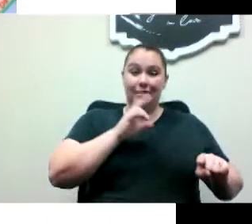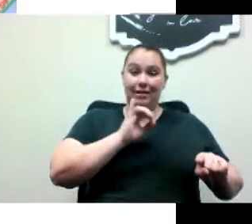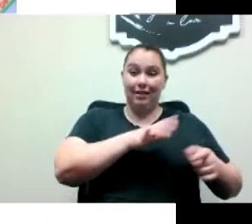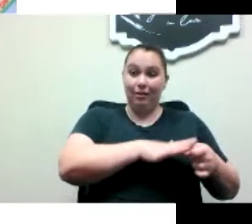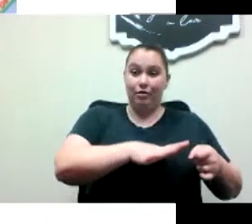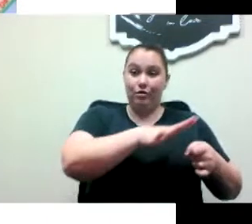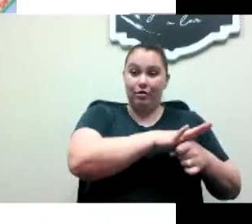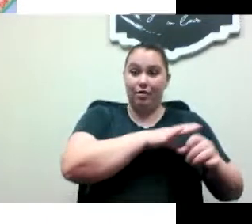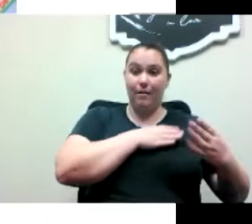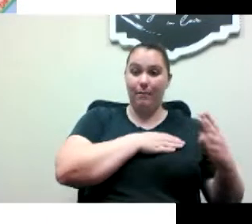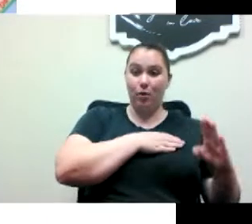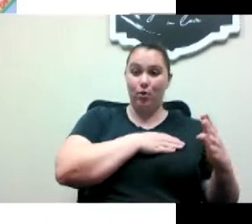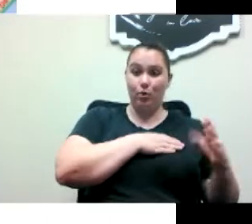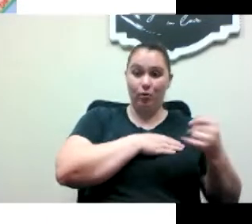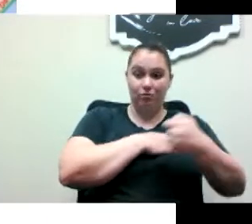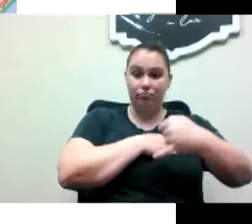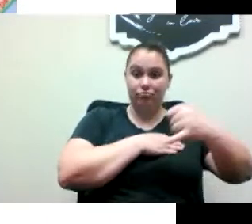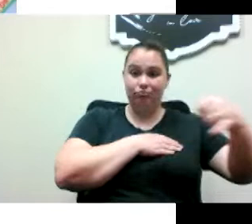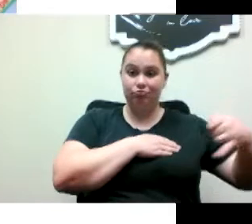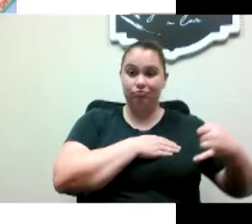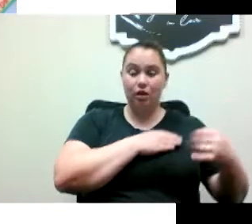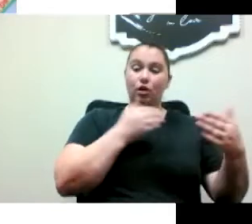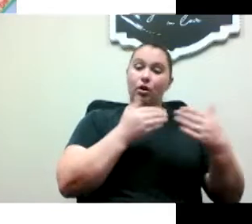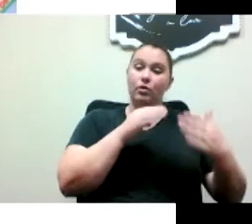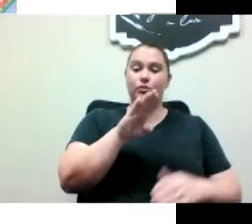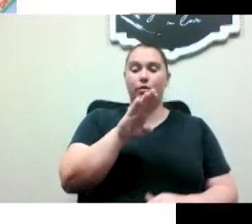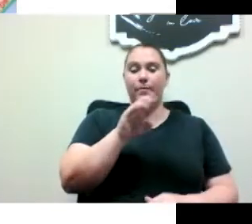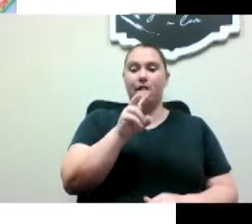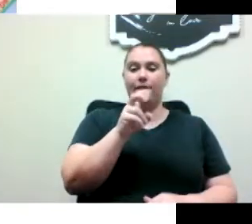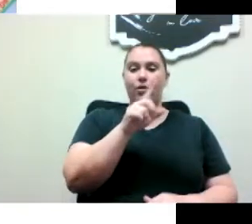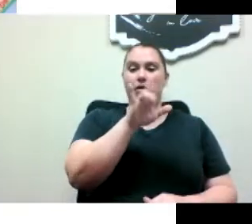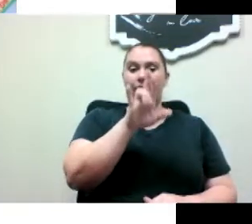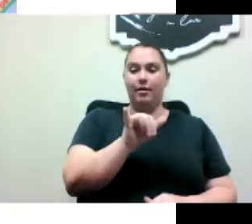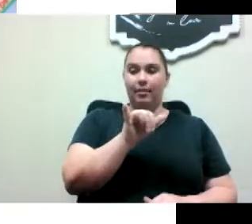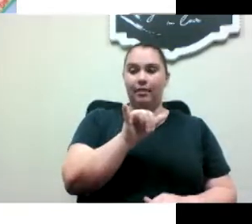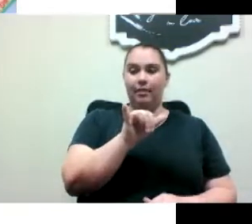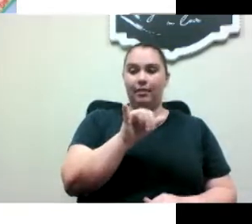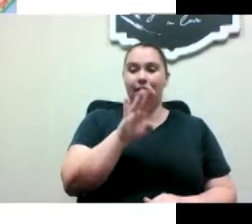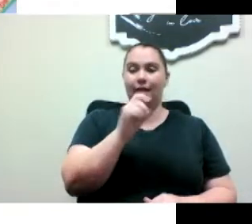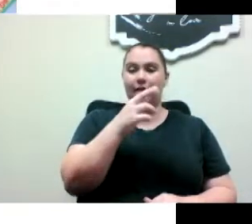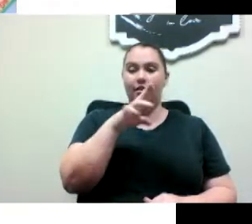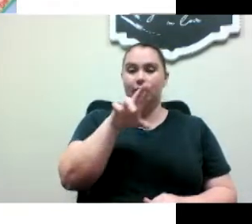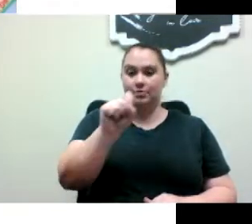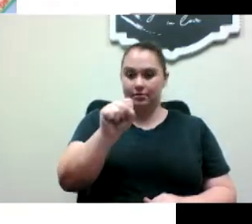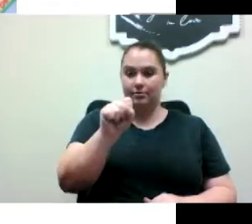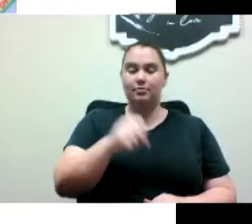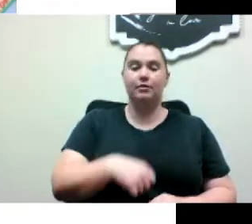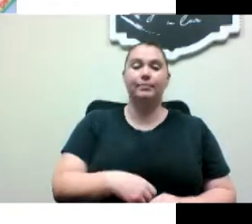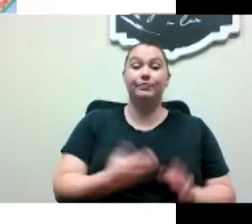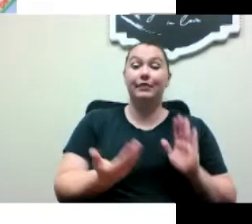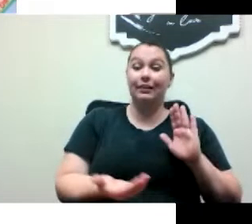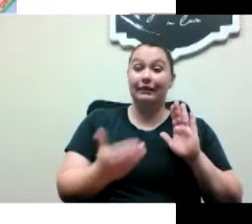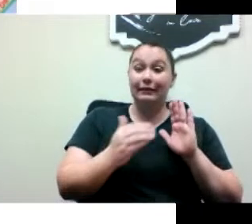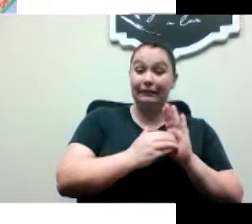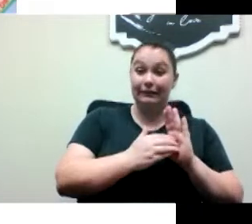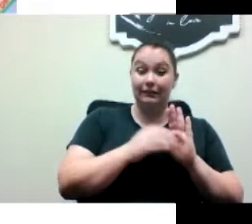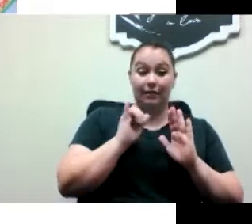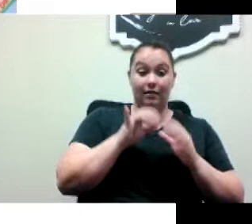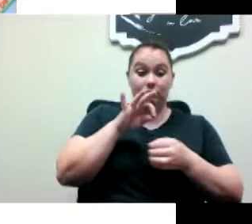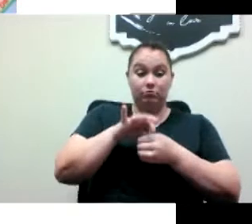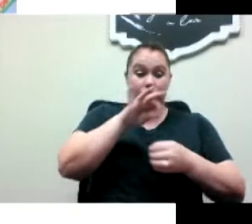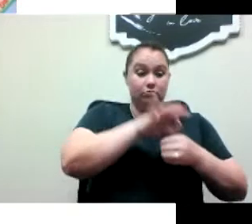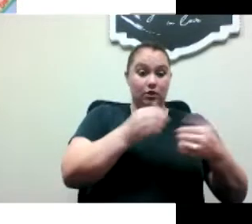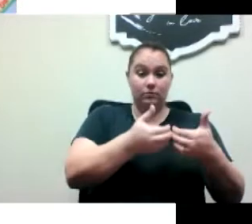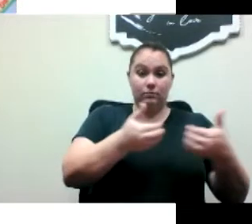area near Beverly Hills, just to the west of it, again, where we've split an election precinct, and